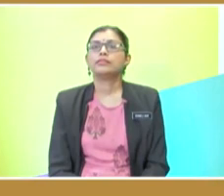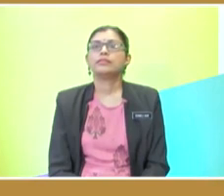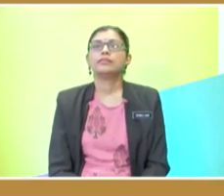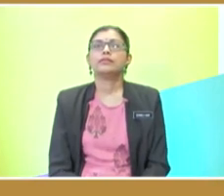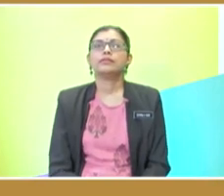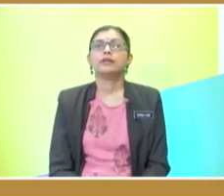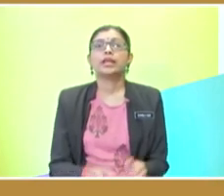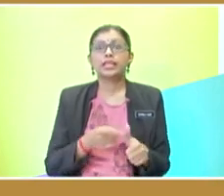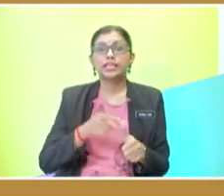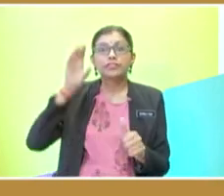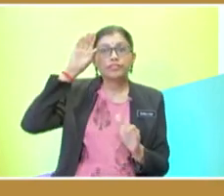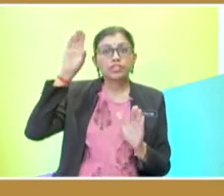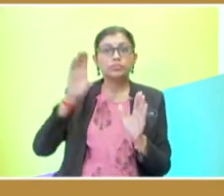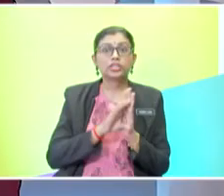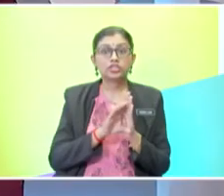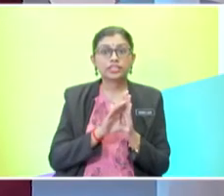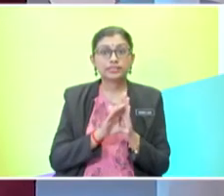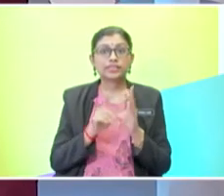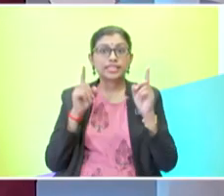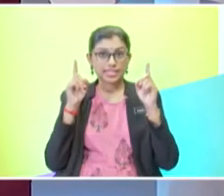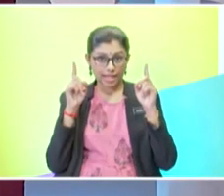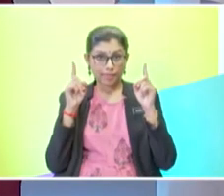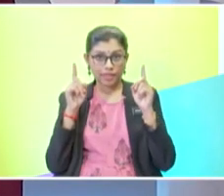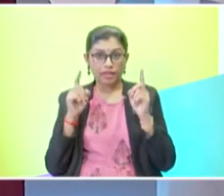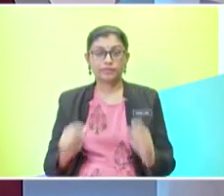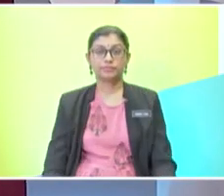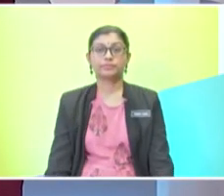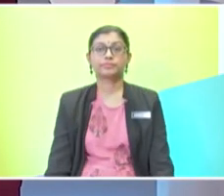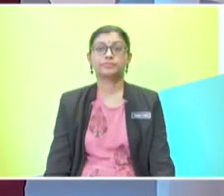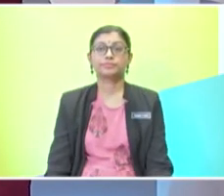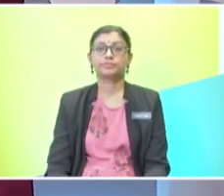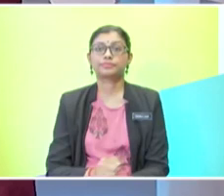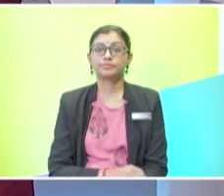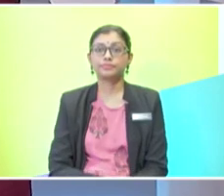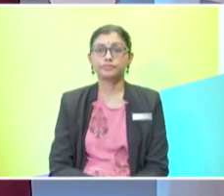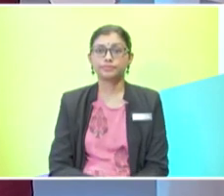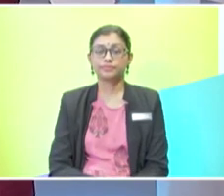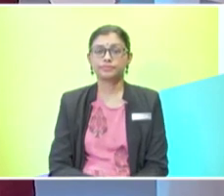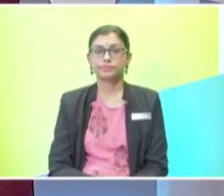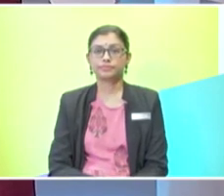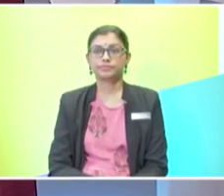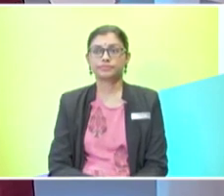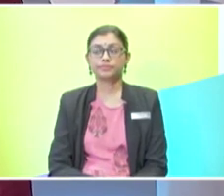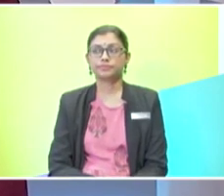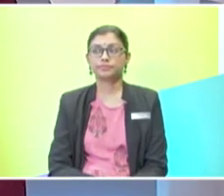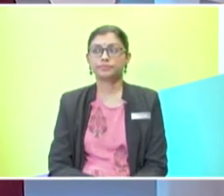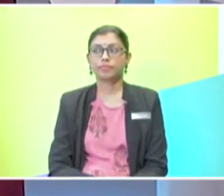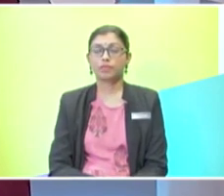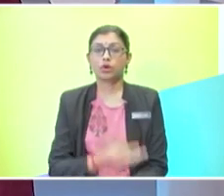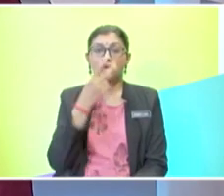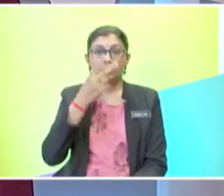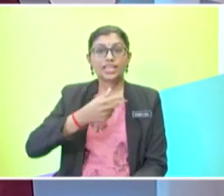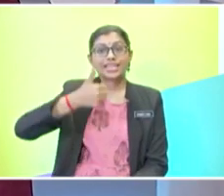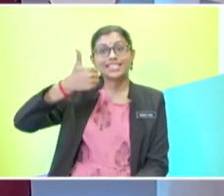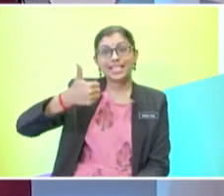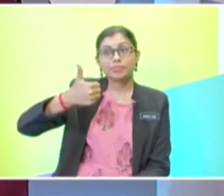an object. Okay. It could be something like food, or something like chocolate, for example. And I'm going to show you whether a thumbs up or a thumbs